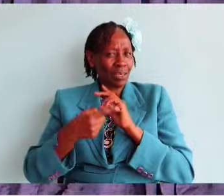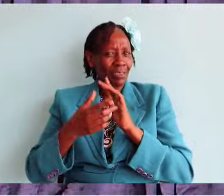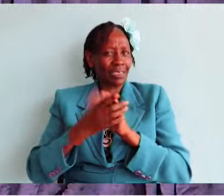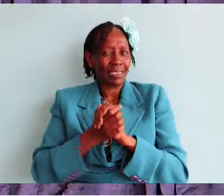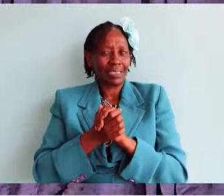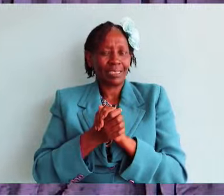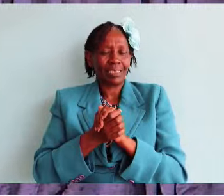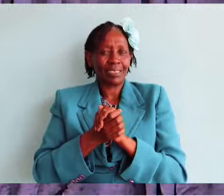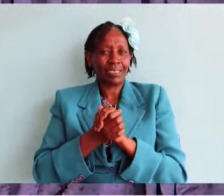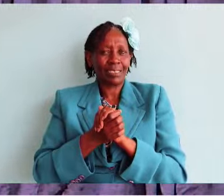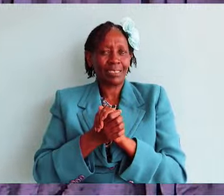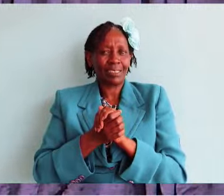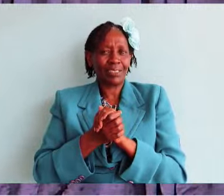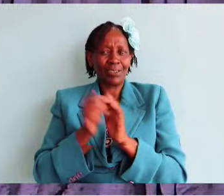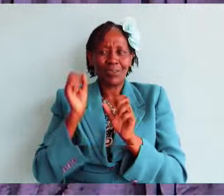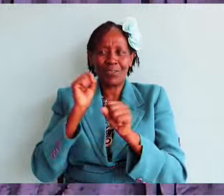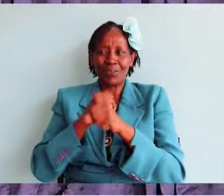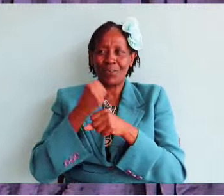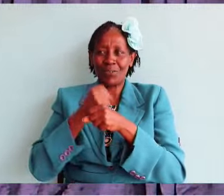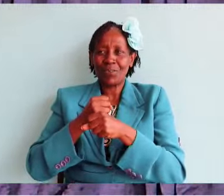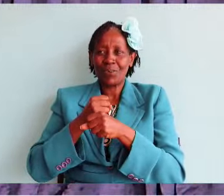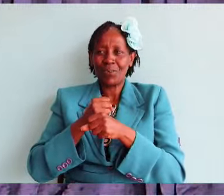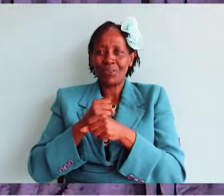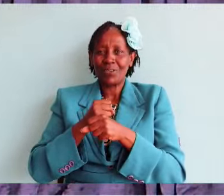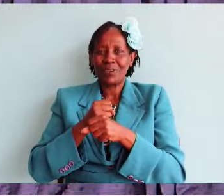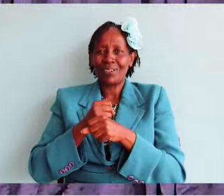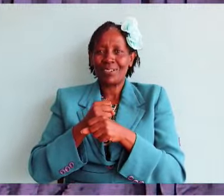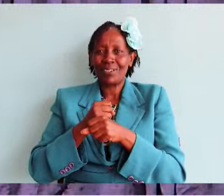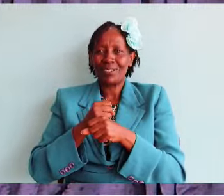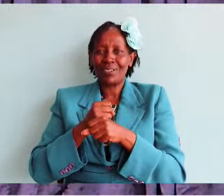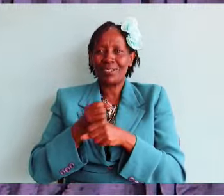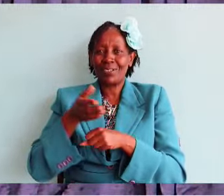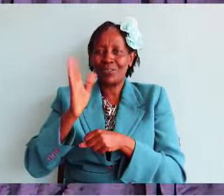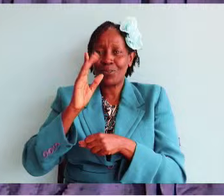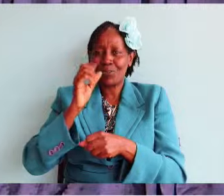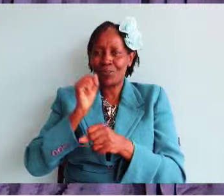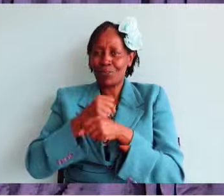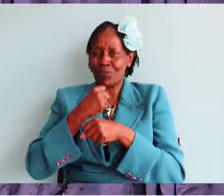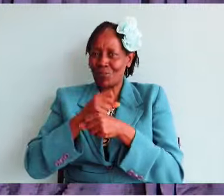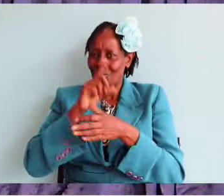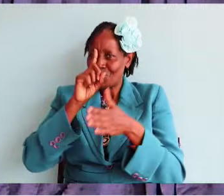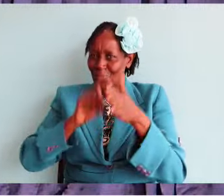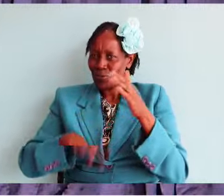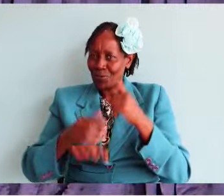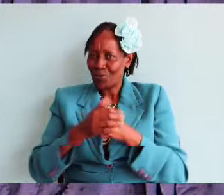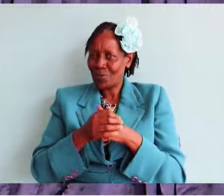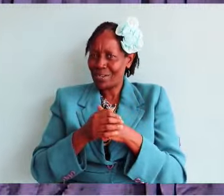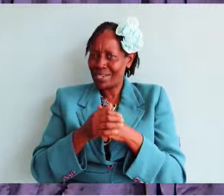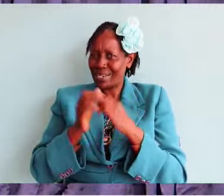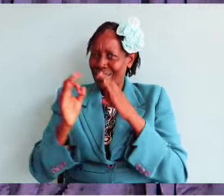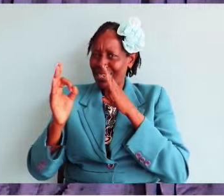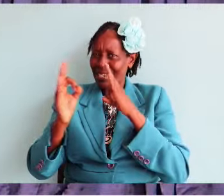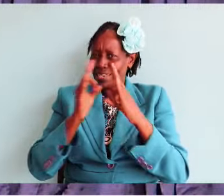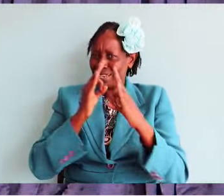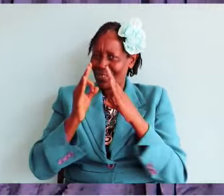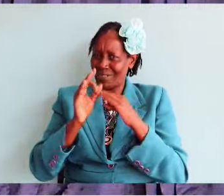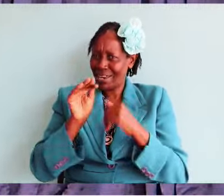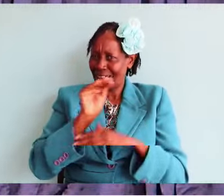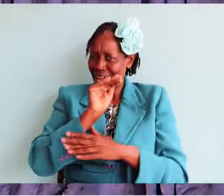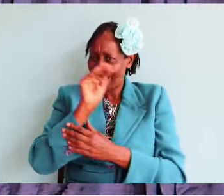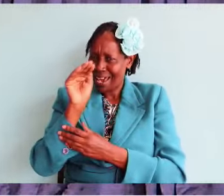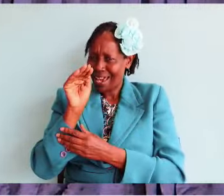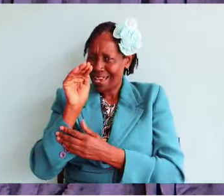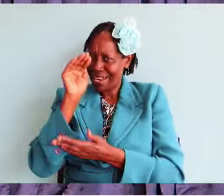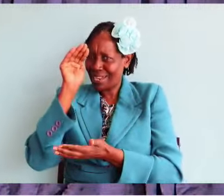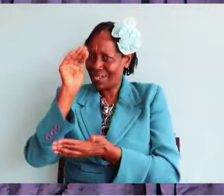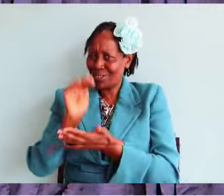What is God doing? Well, let me ask it in another way. If God will ask him to reduce the number, what is at stake